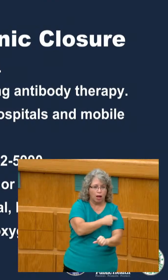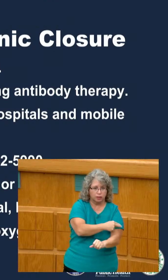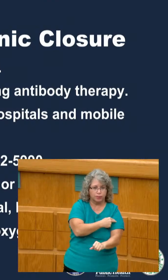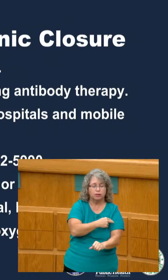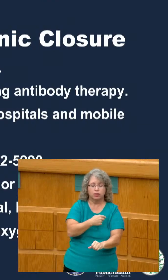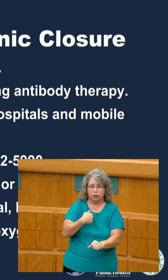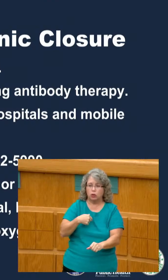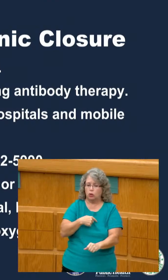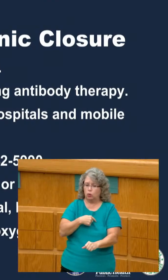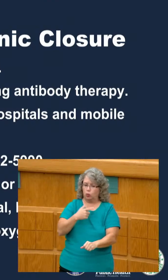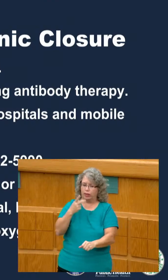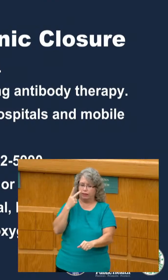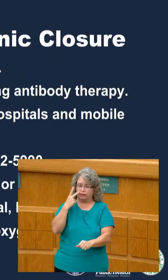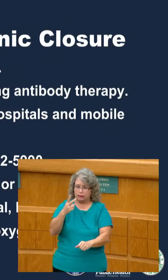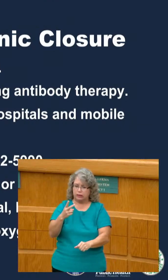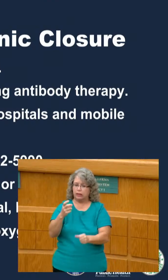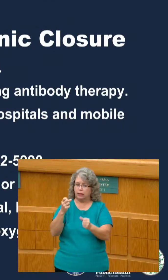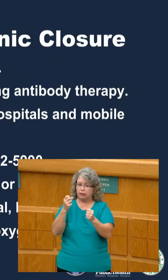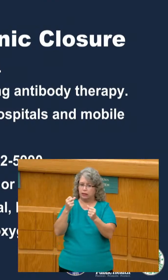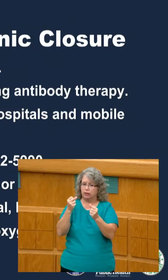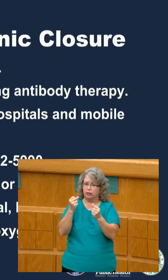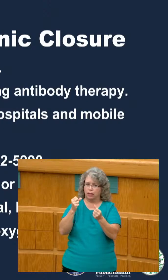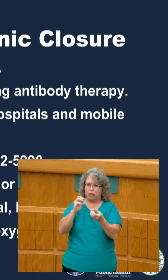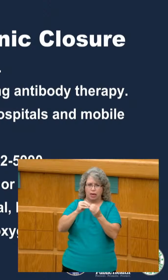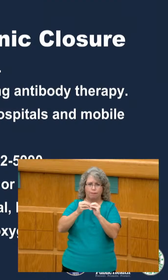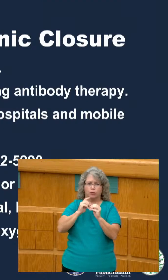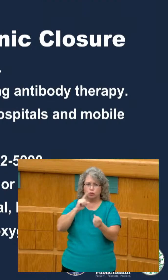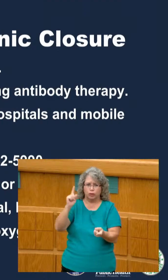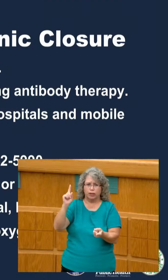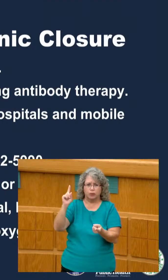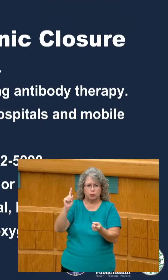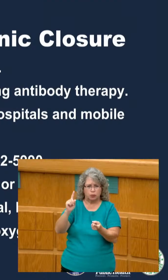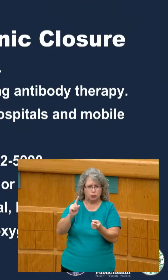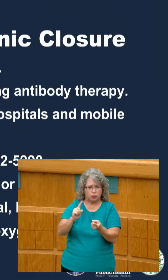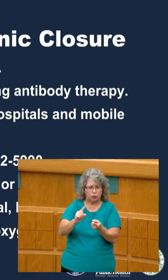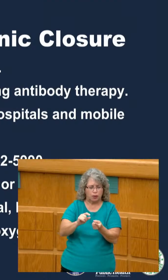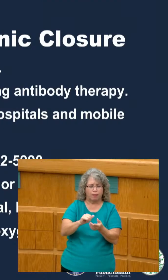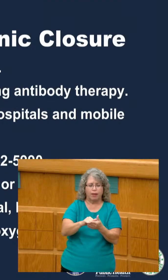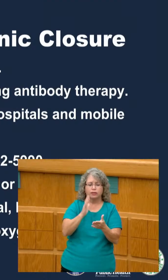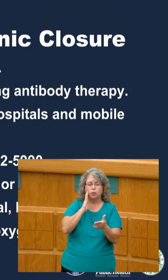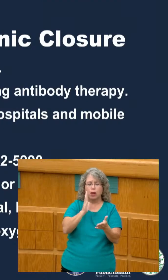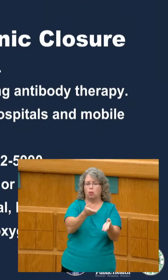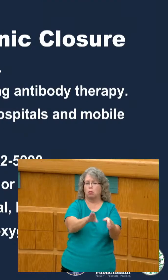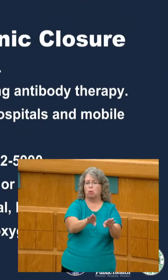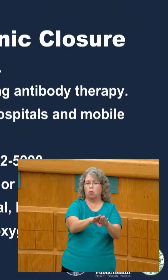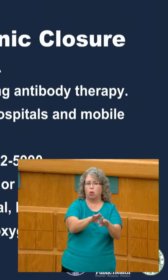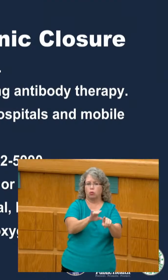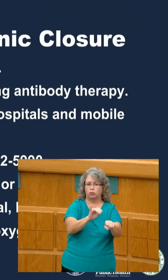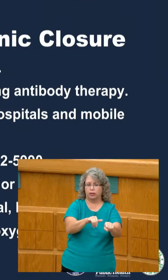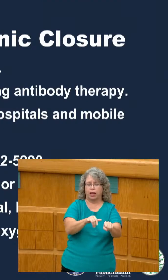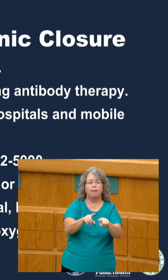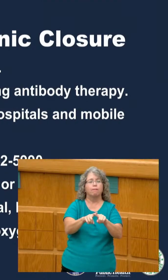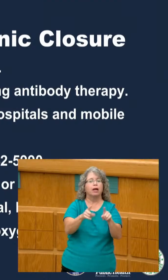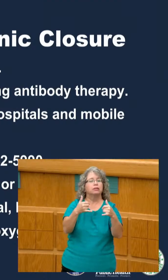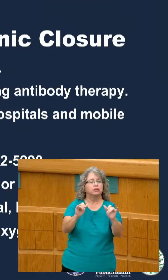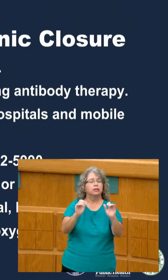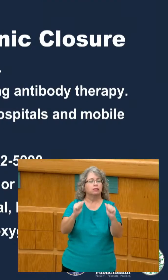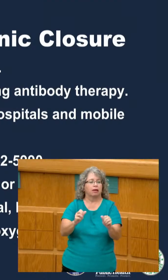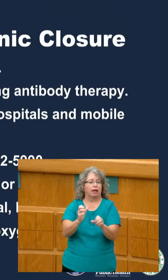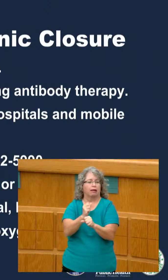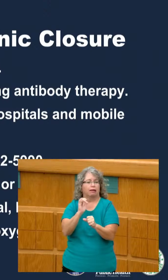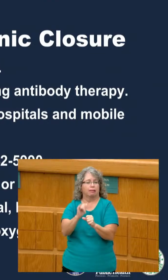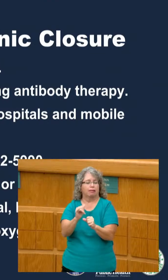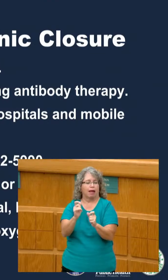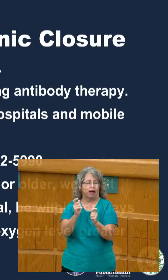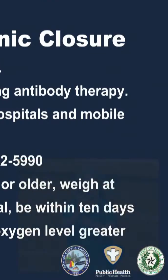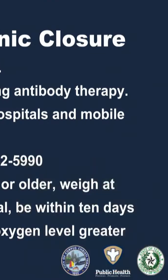why they're kind of hanging up the shingle. You do have infusions still available in the city. There